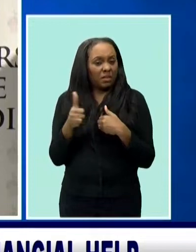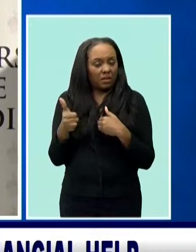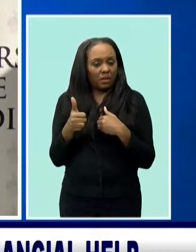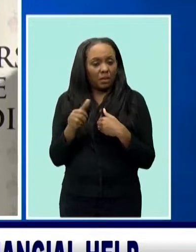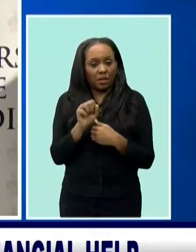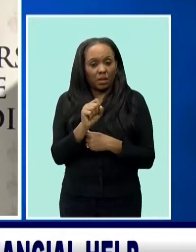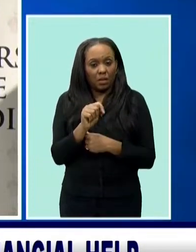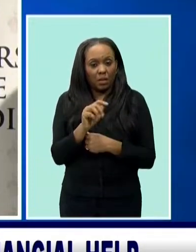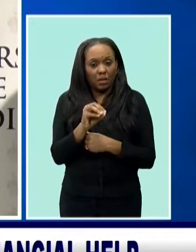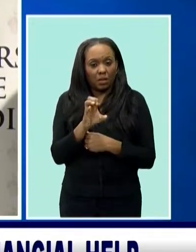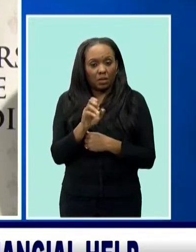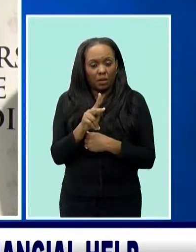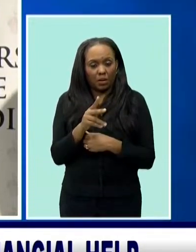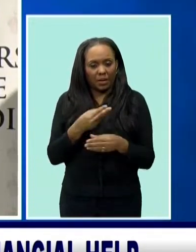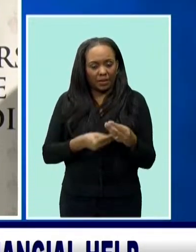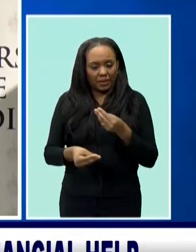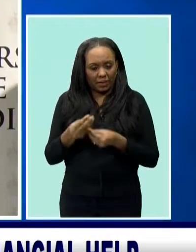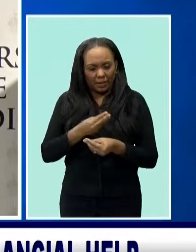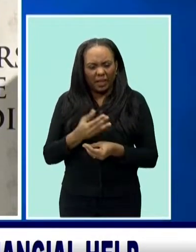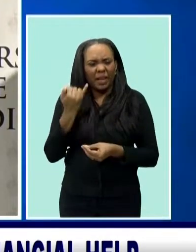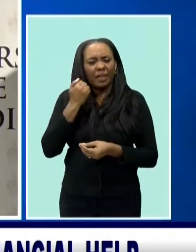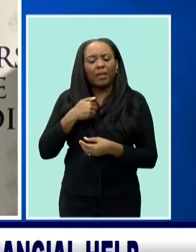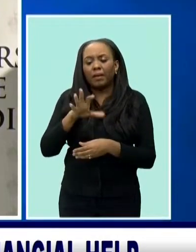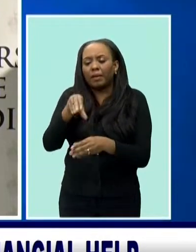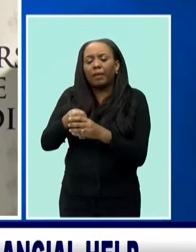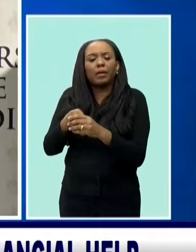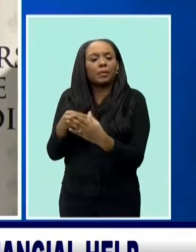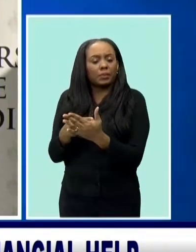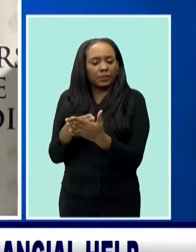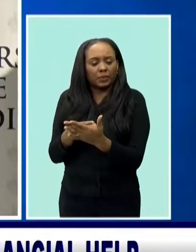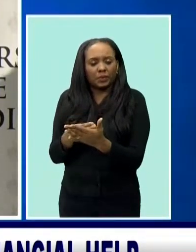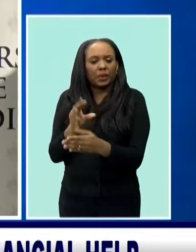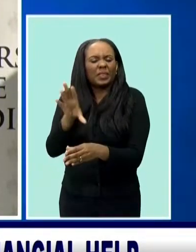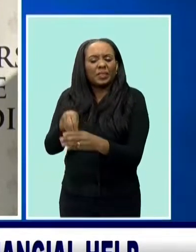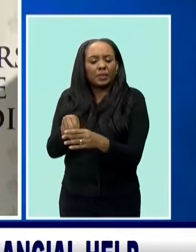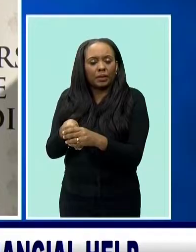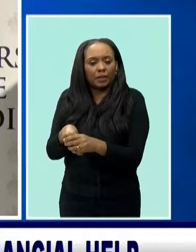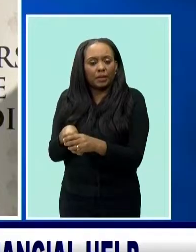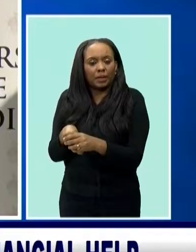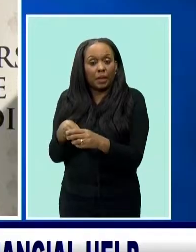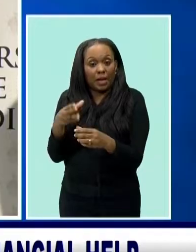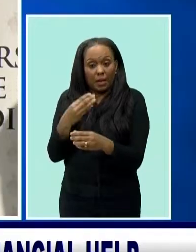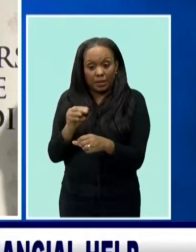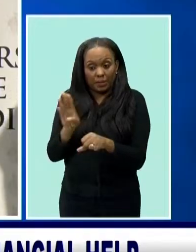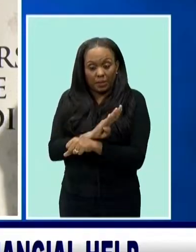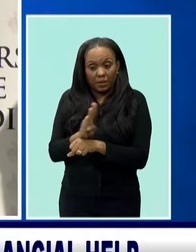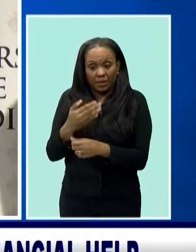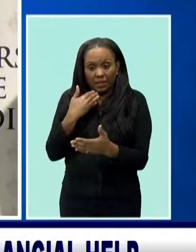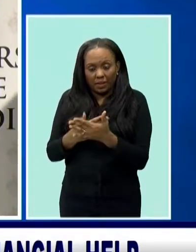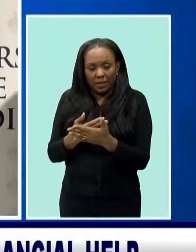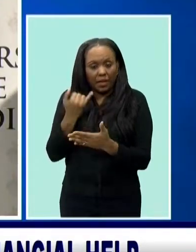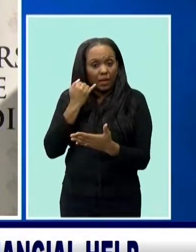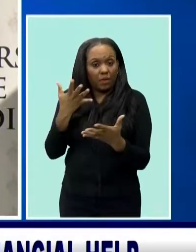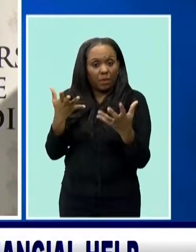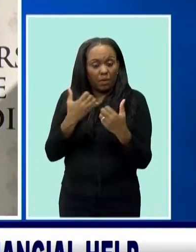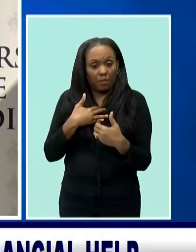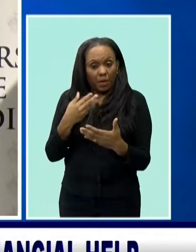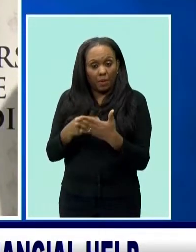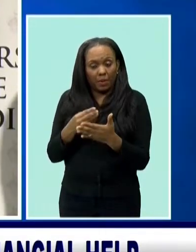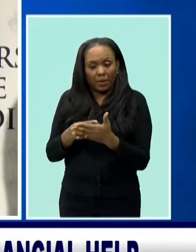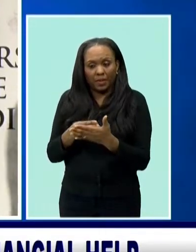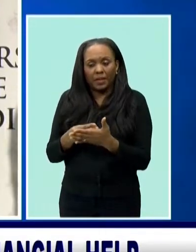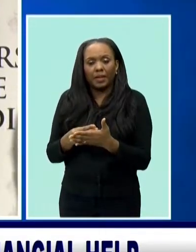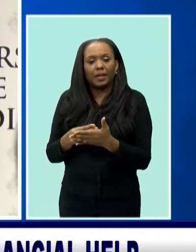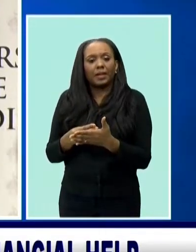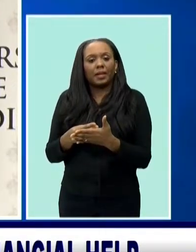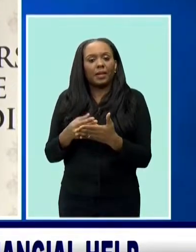into that business and it's doing well, then the easiest way for me to get my money out is if that business is now listed on the